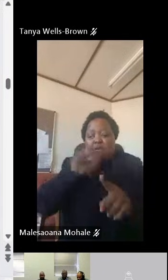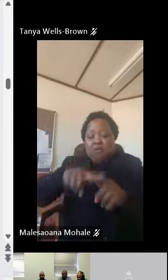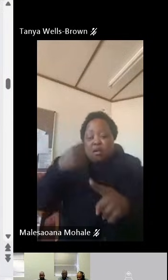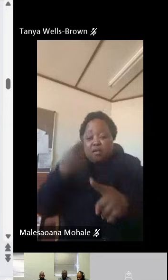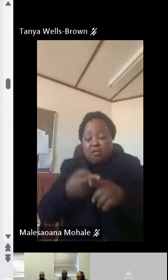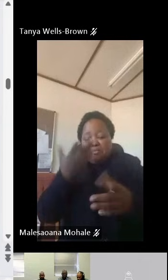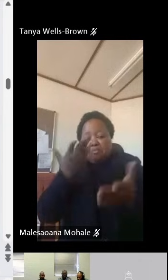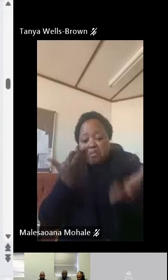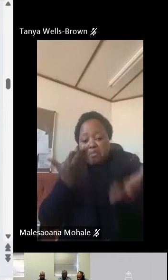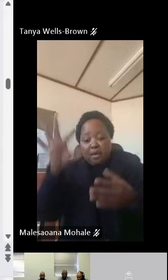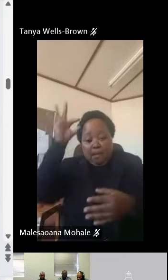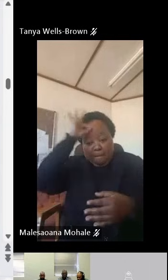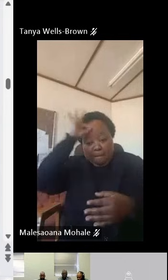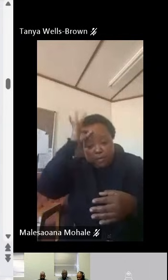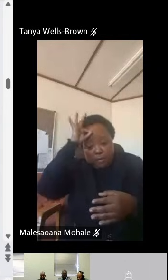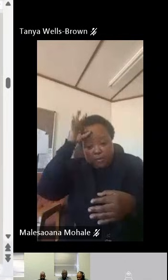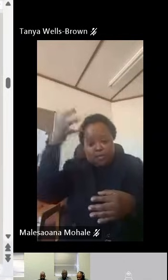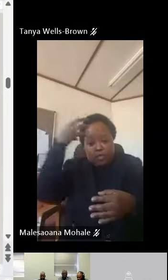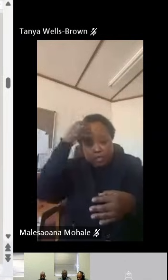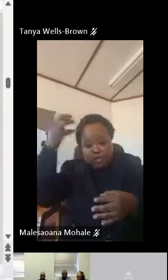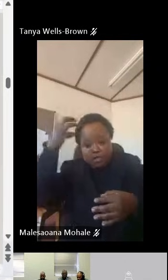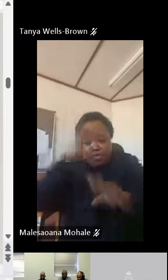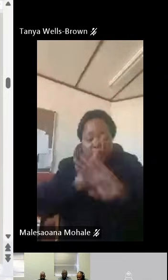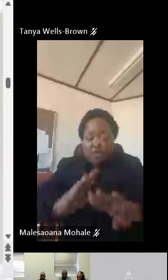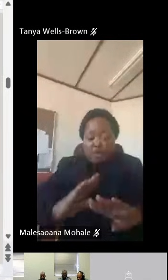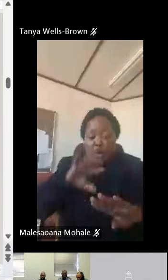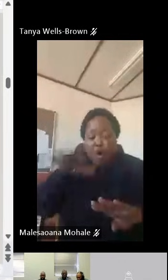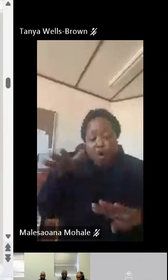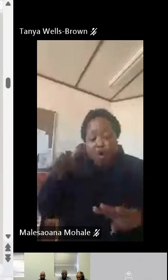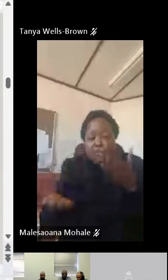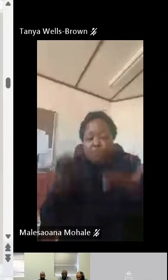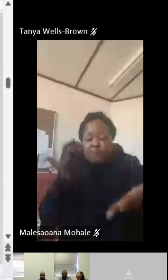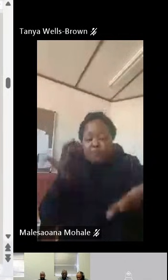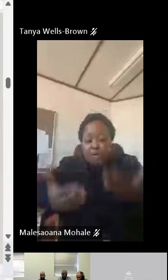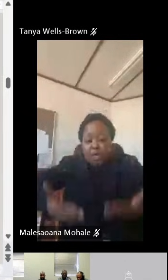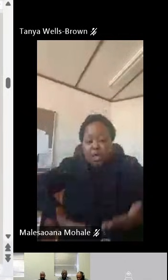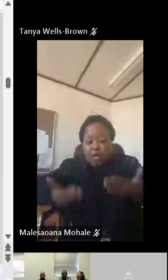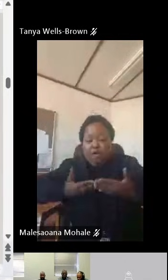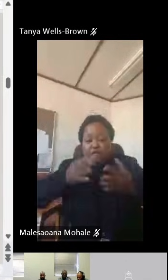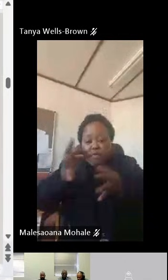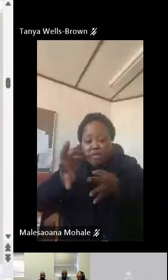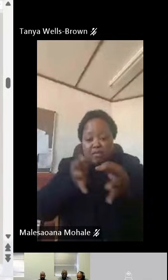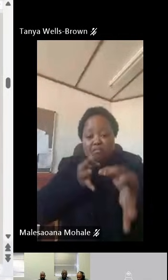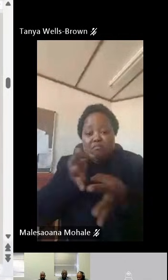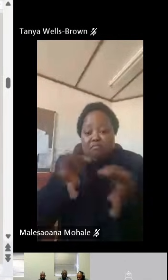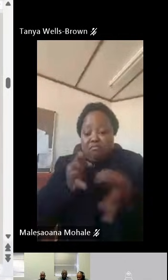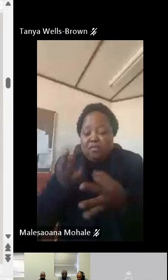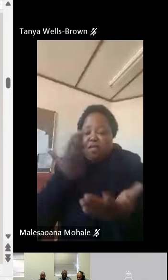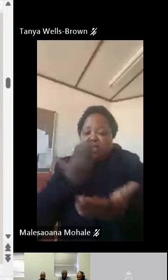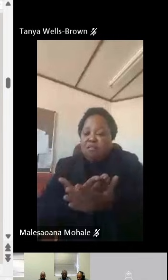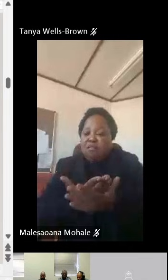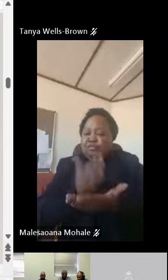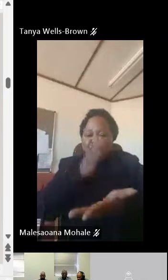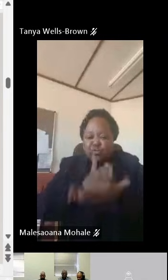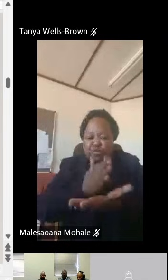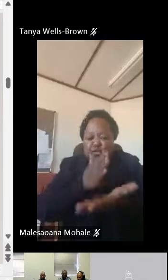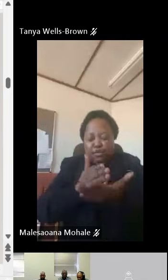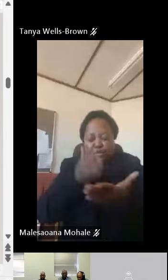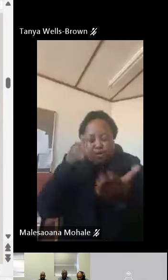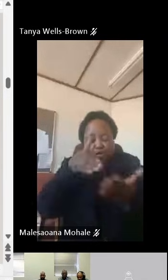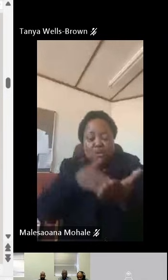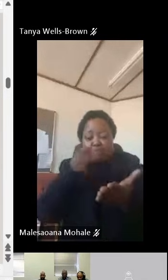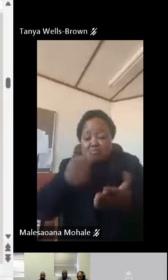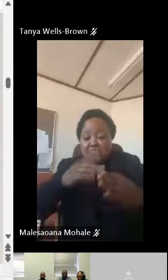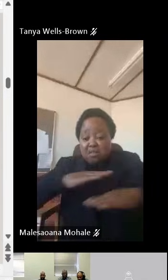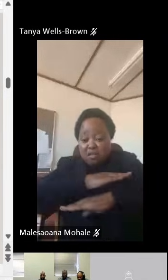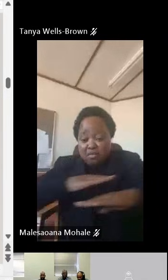our chief's place, or if it will be our health facilities. Can you say reaching there is accessible?